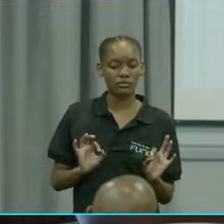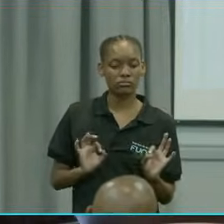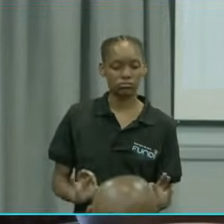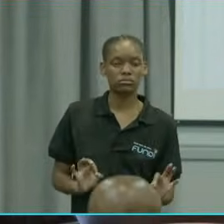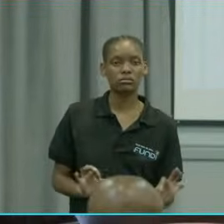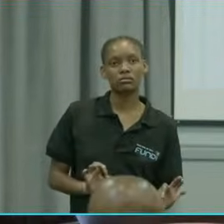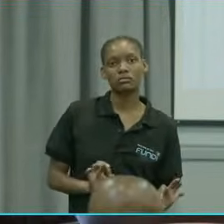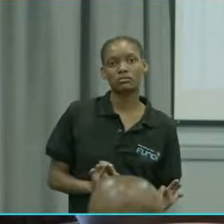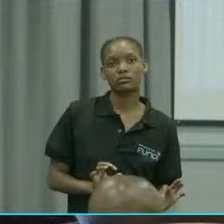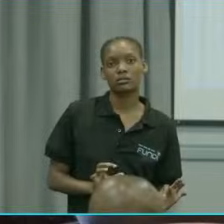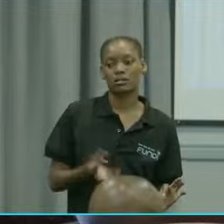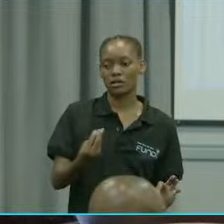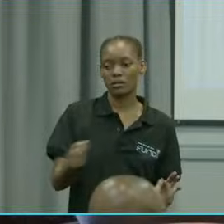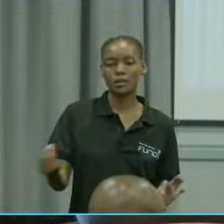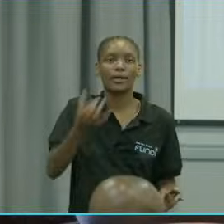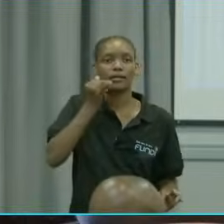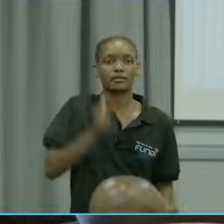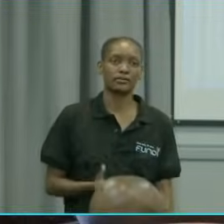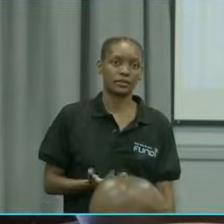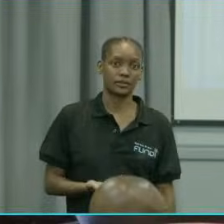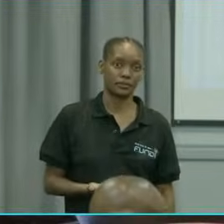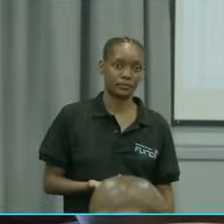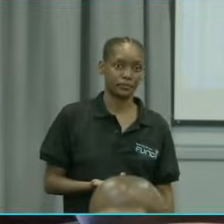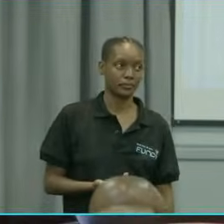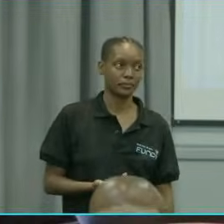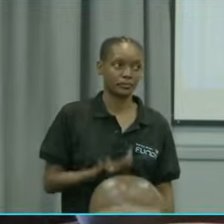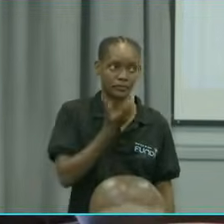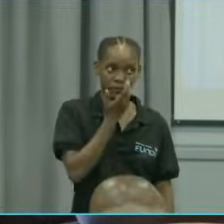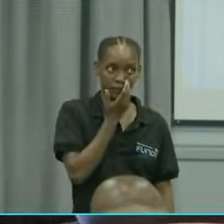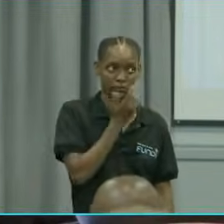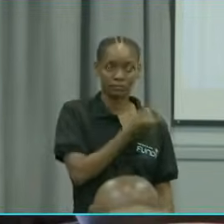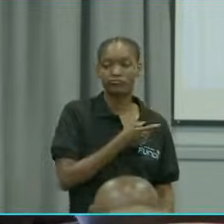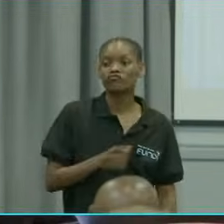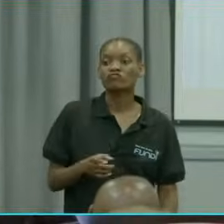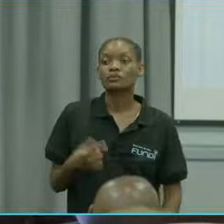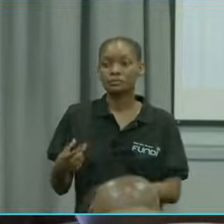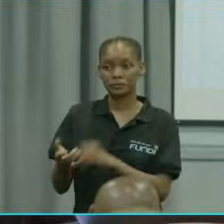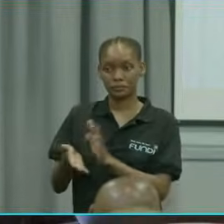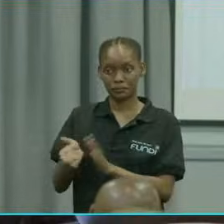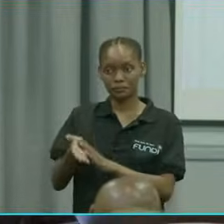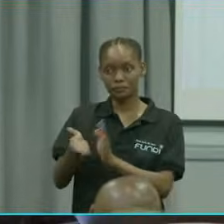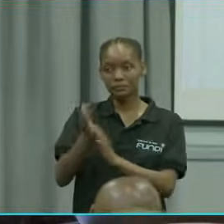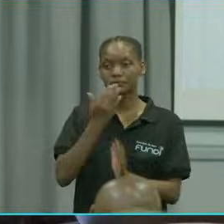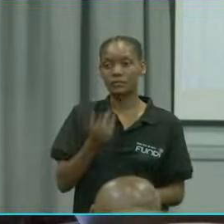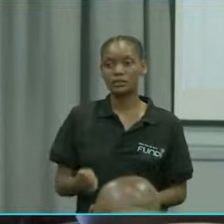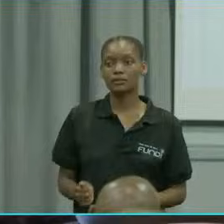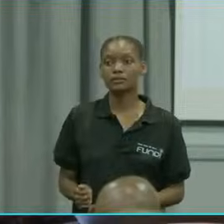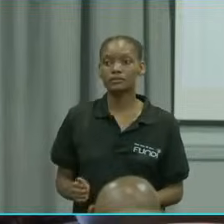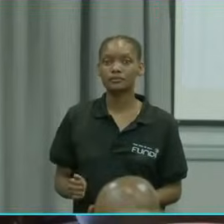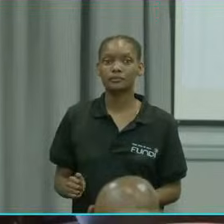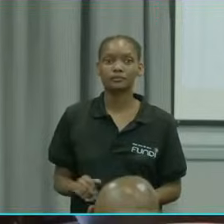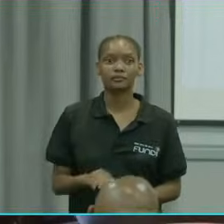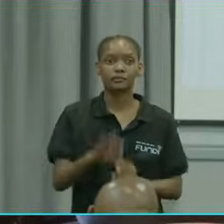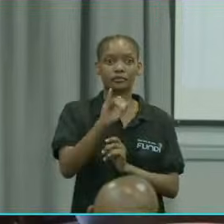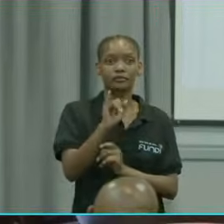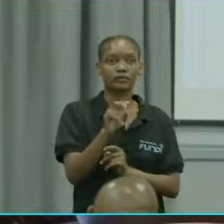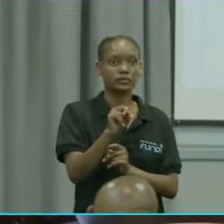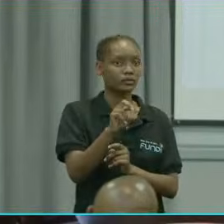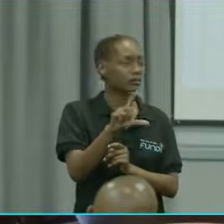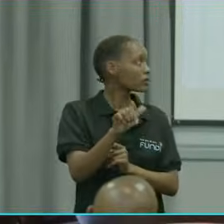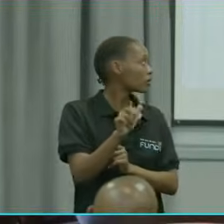screening of our children? The last one, I want to touch on Finland. I missed that